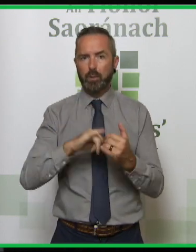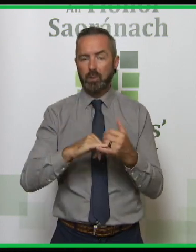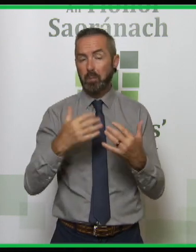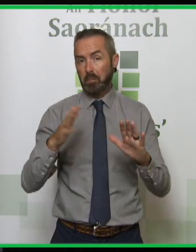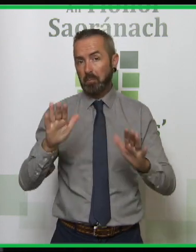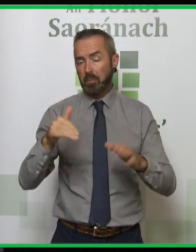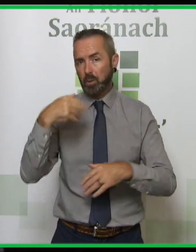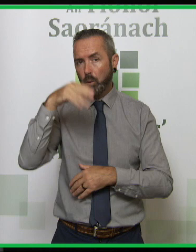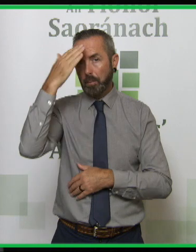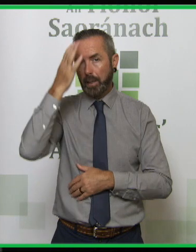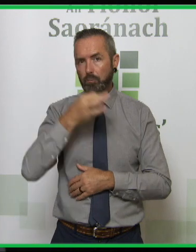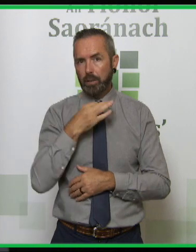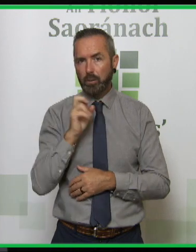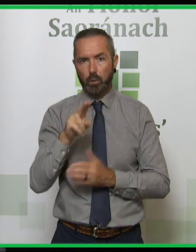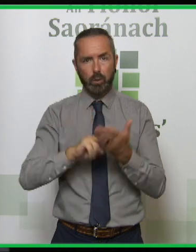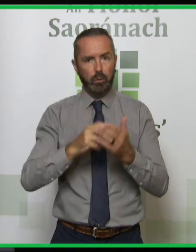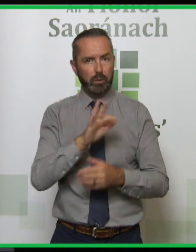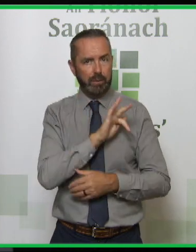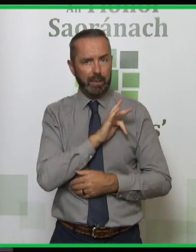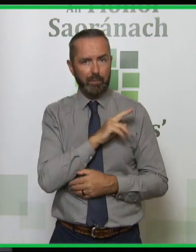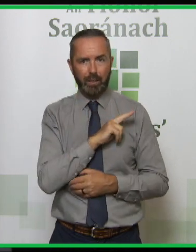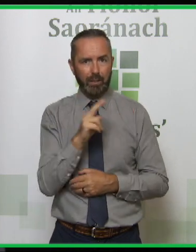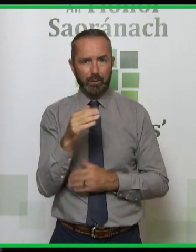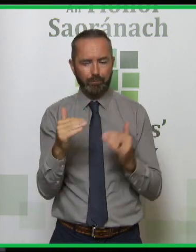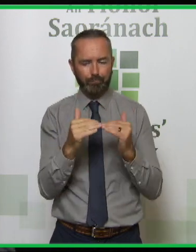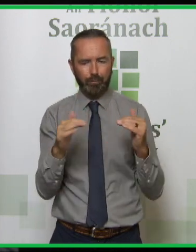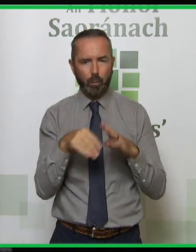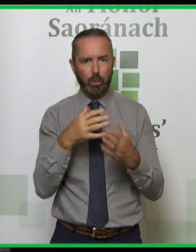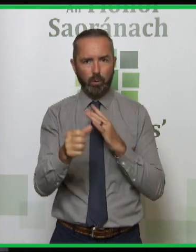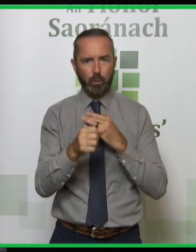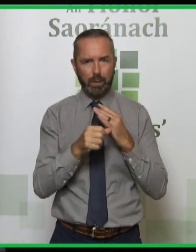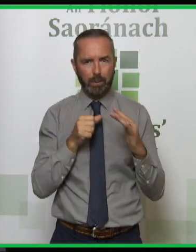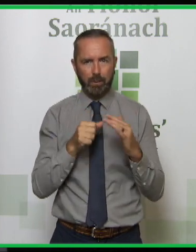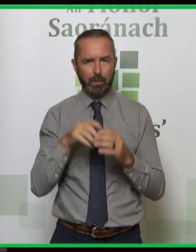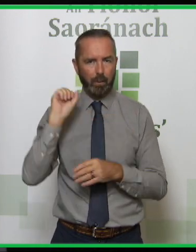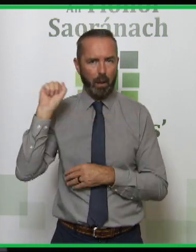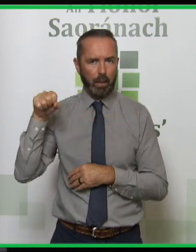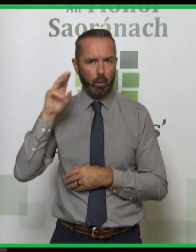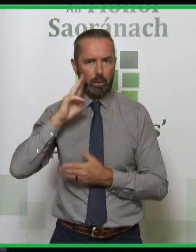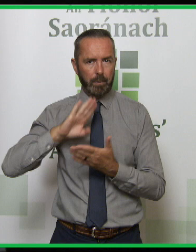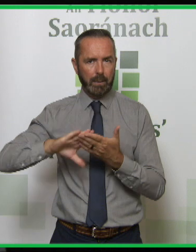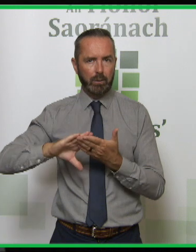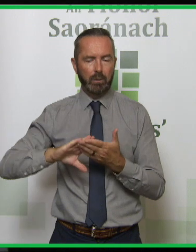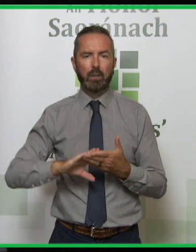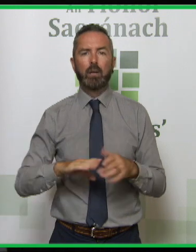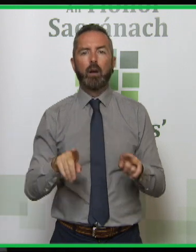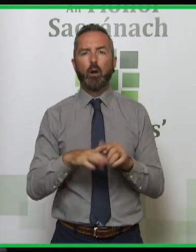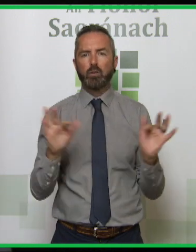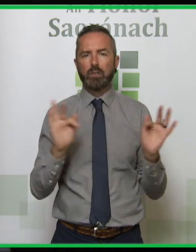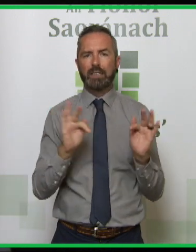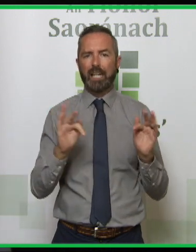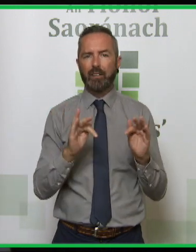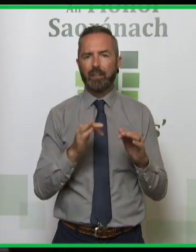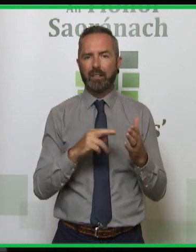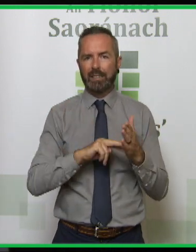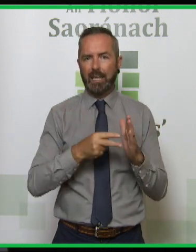you use drugs yourselves, that doesn't tally with your real world experience, and you disregard the message. And scare tactics can also kind of arouse an interest